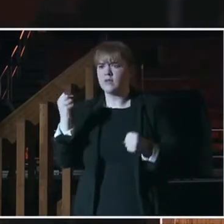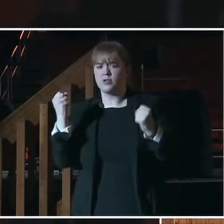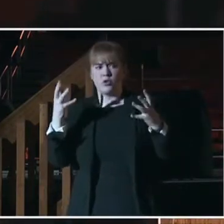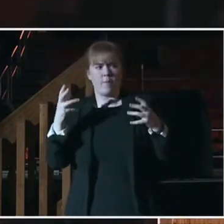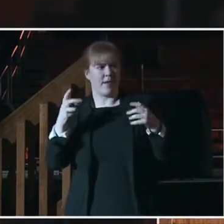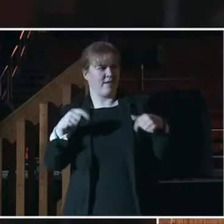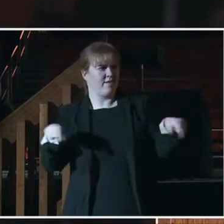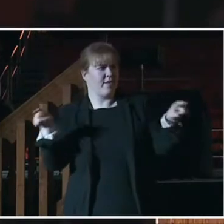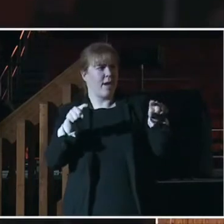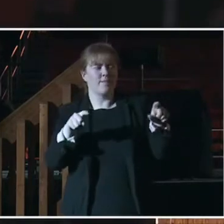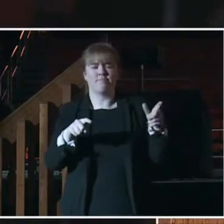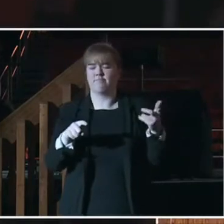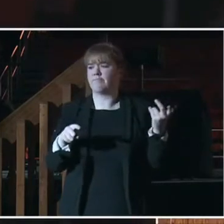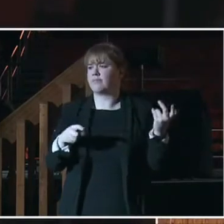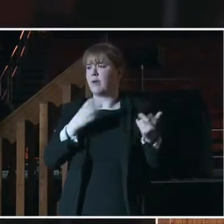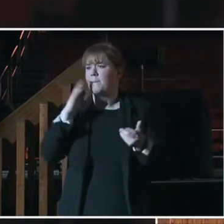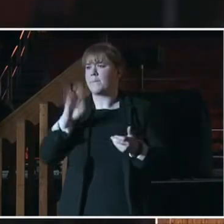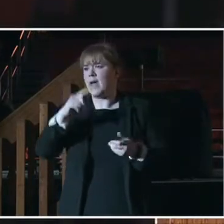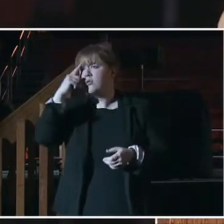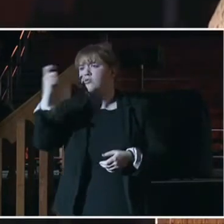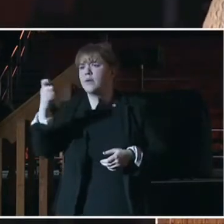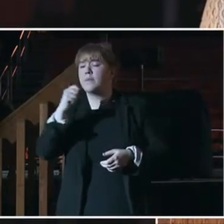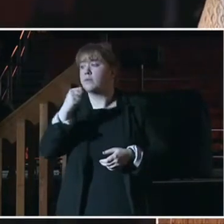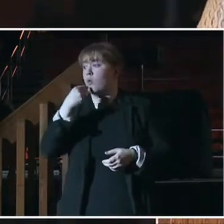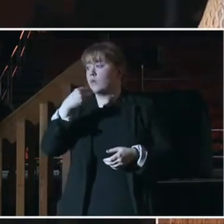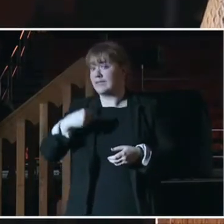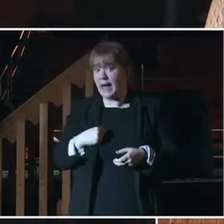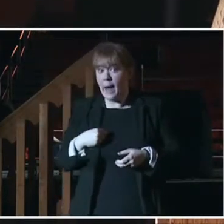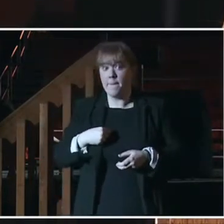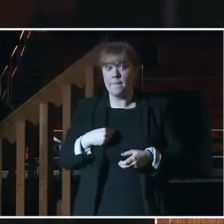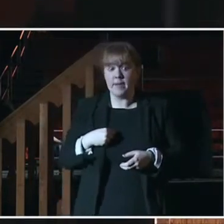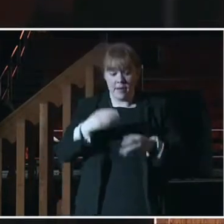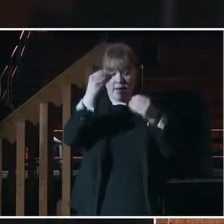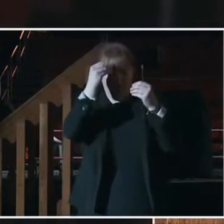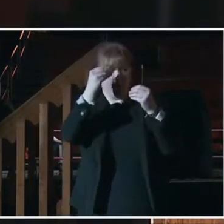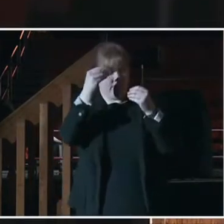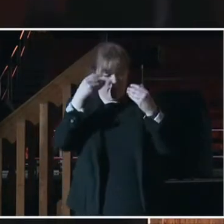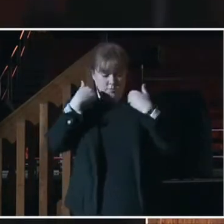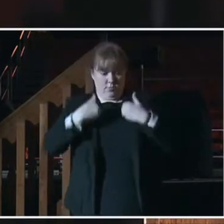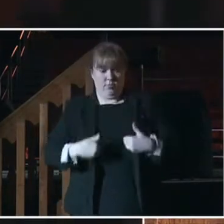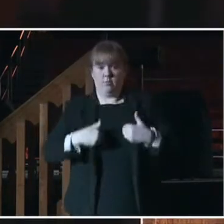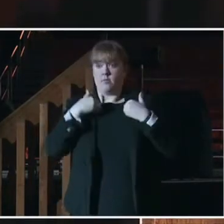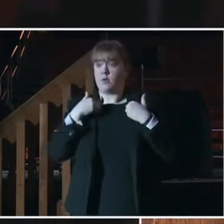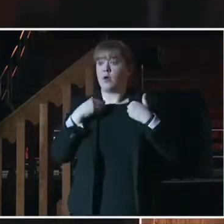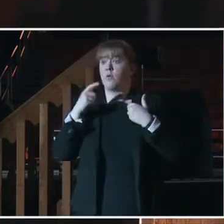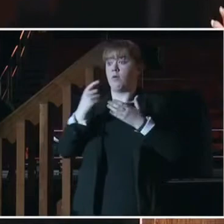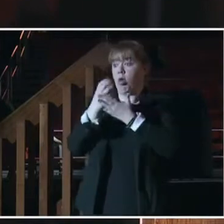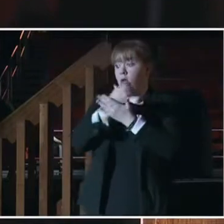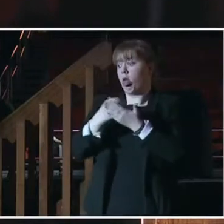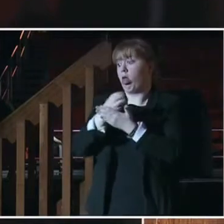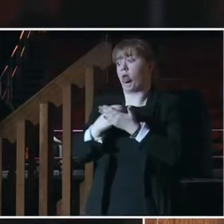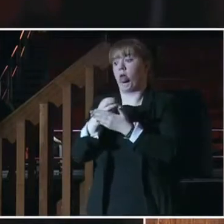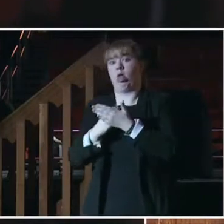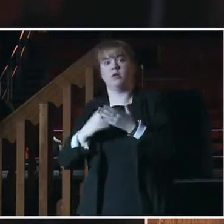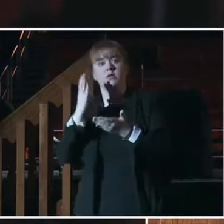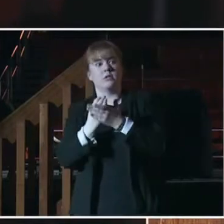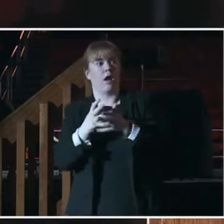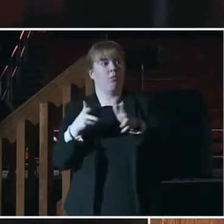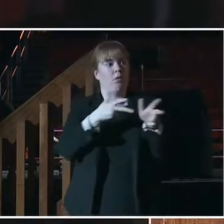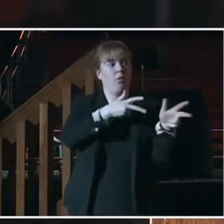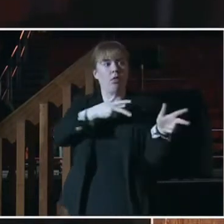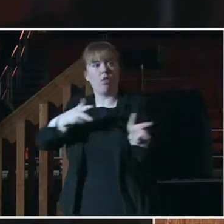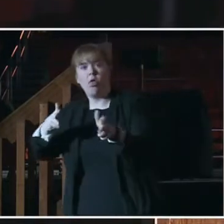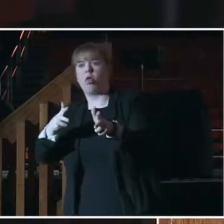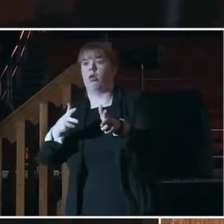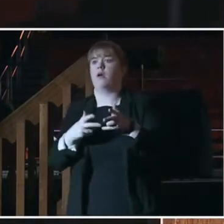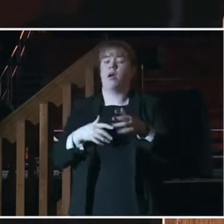nightmare. Don't tell me about the content of my character when you are profiling, stopping and frisking, setting unaffordable